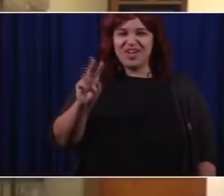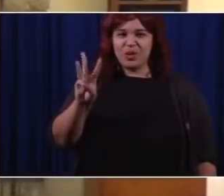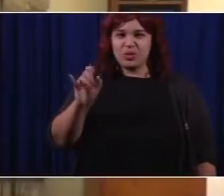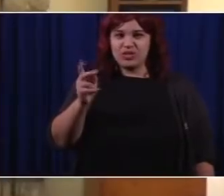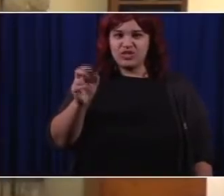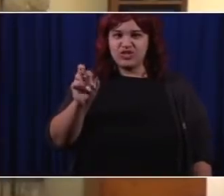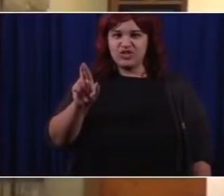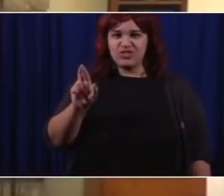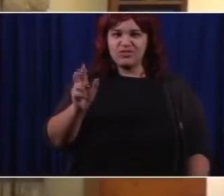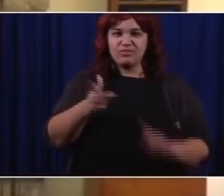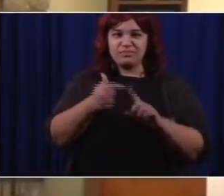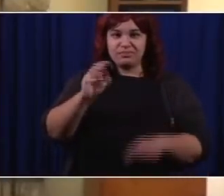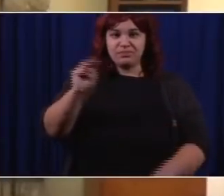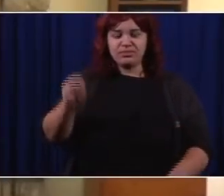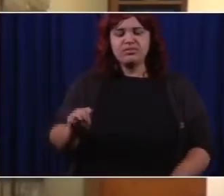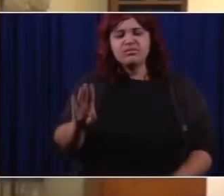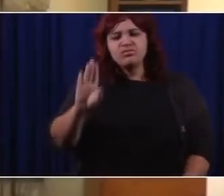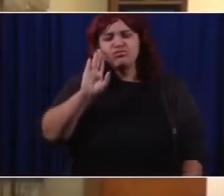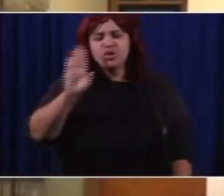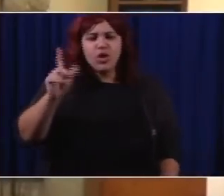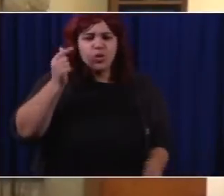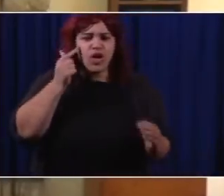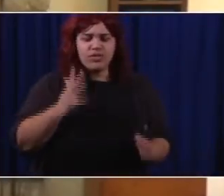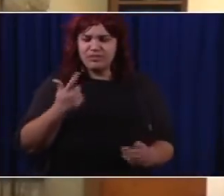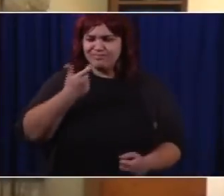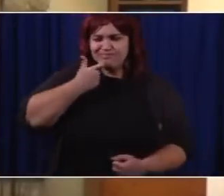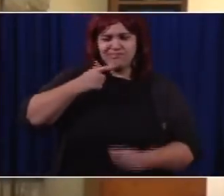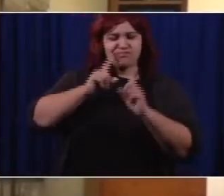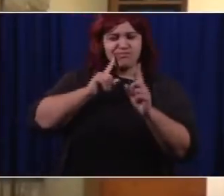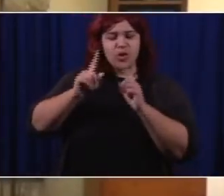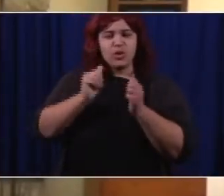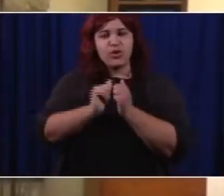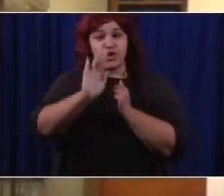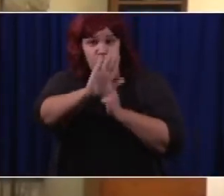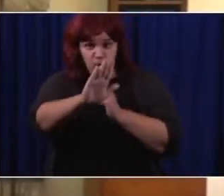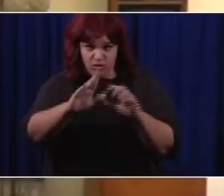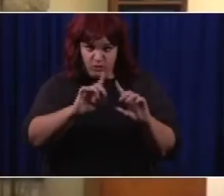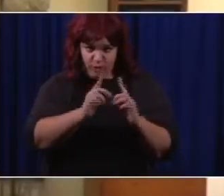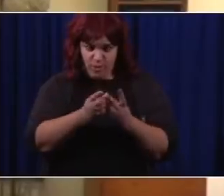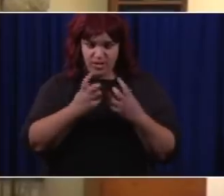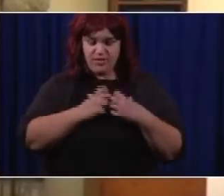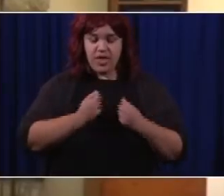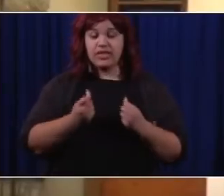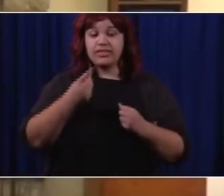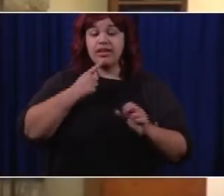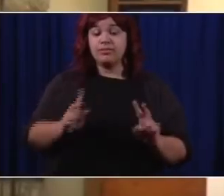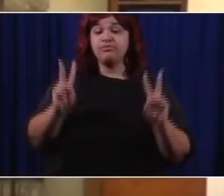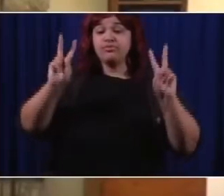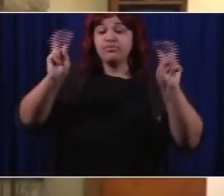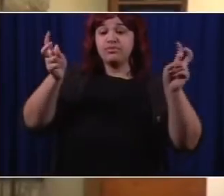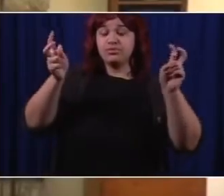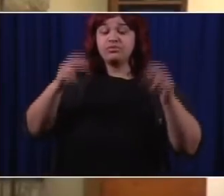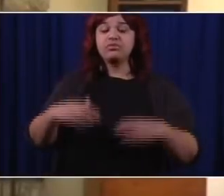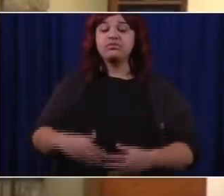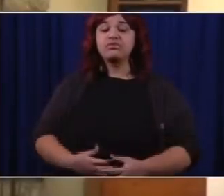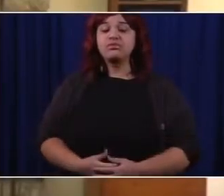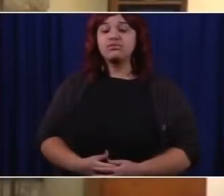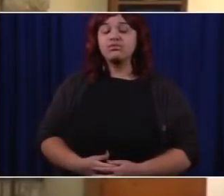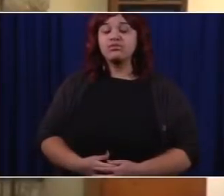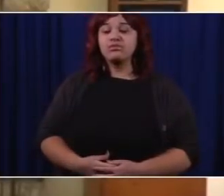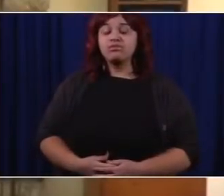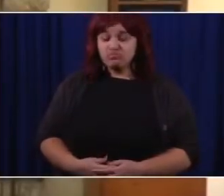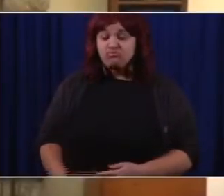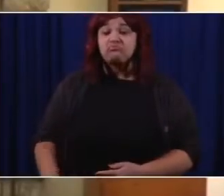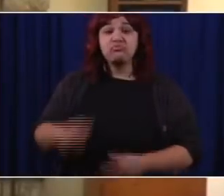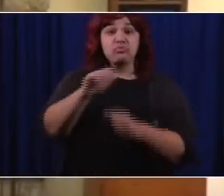with your Ohio Department of Health, we were told currently, quote, there are many fewer non-COVID respiratory illnesses